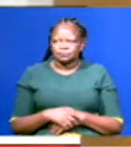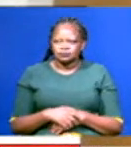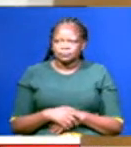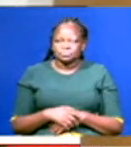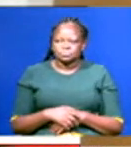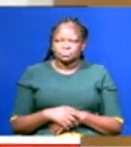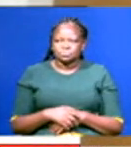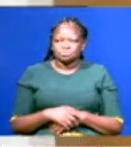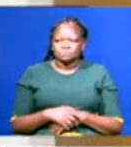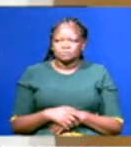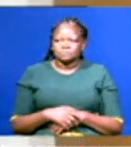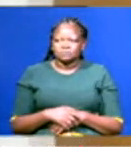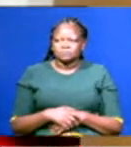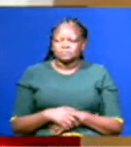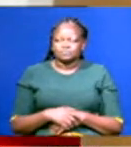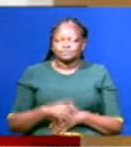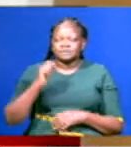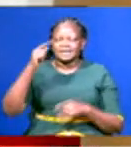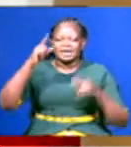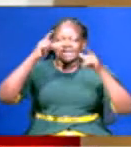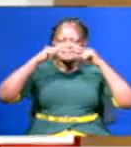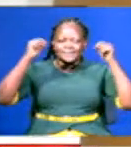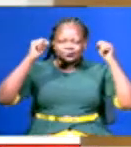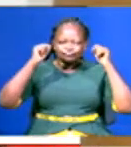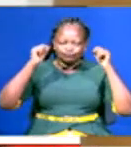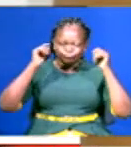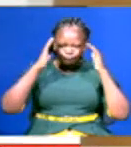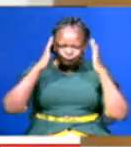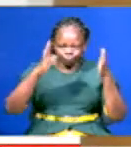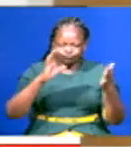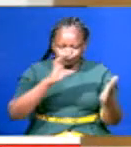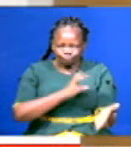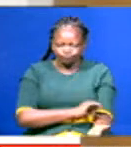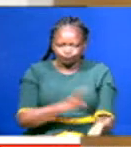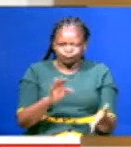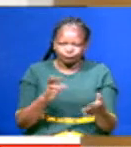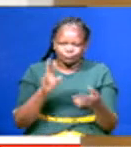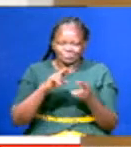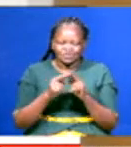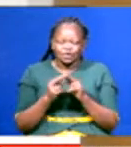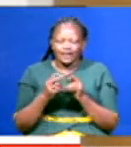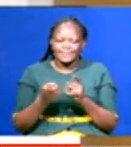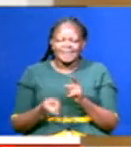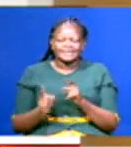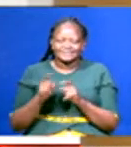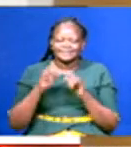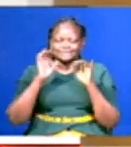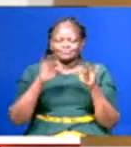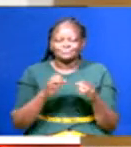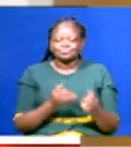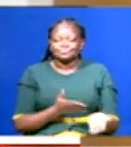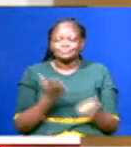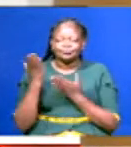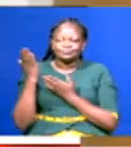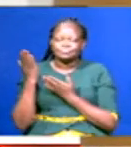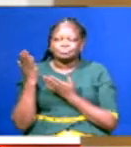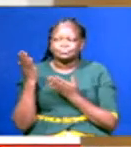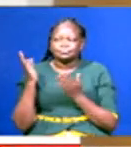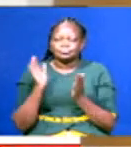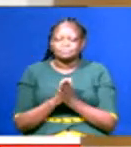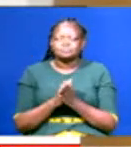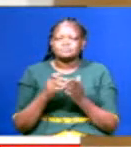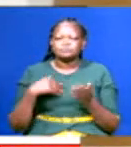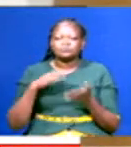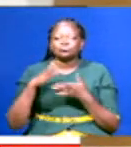Kenya and Japan have committed to strengthen bilateral relations by increasing agricultural exports and attracting